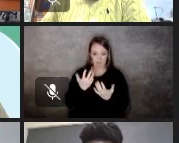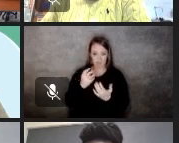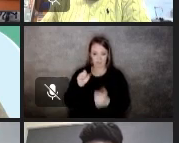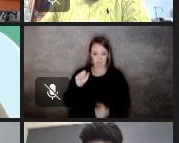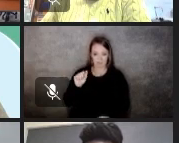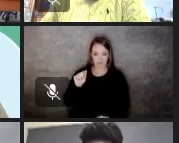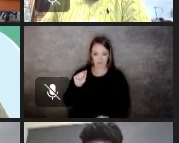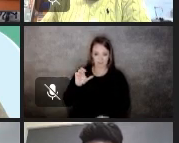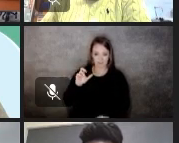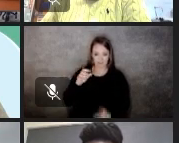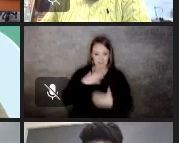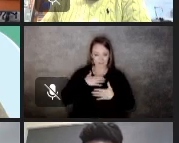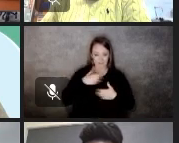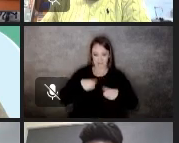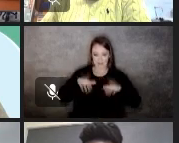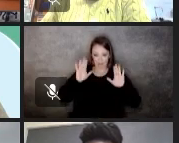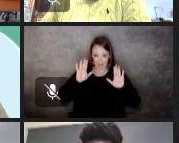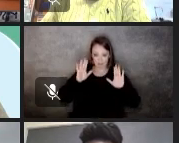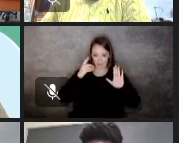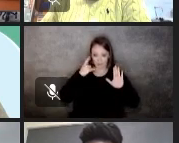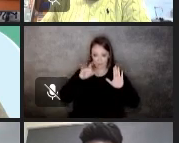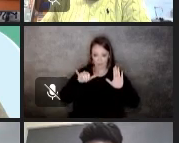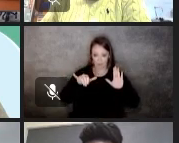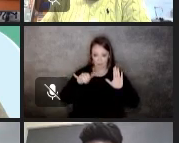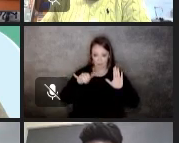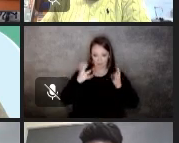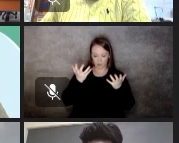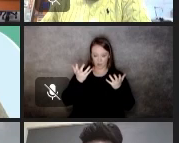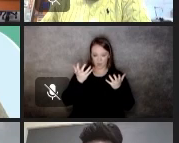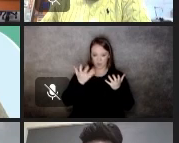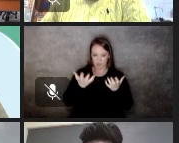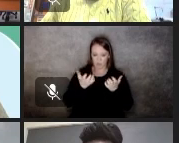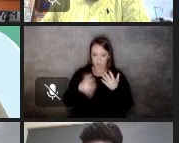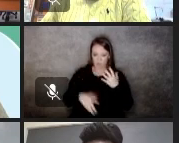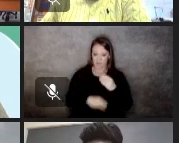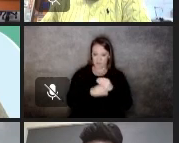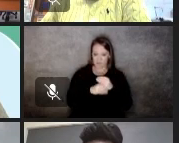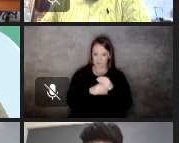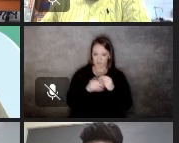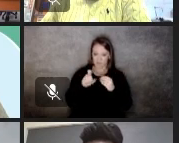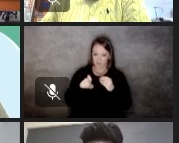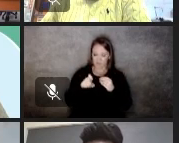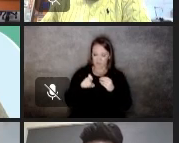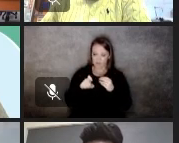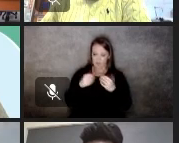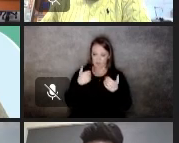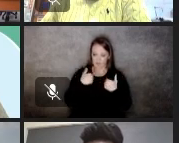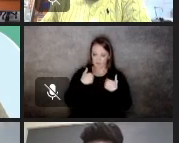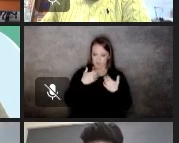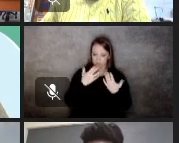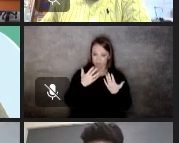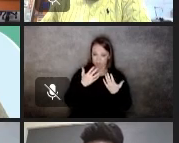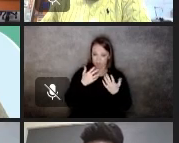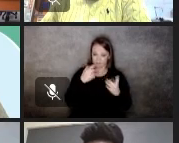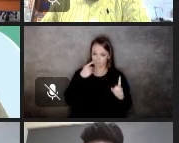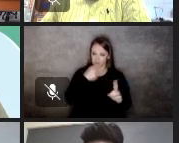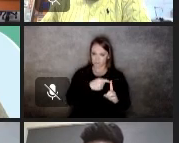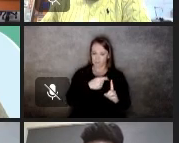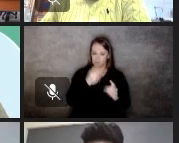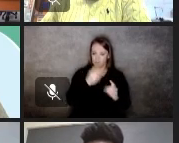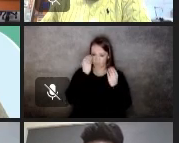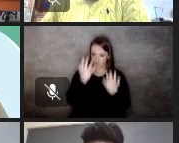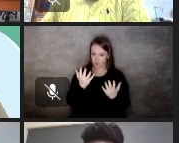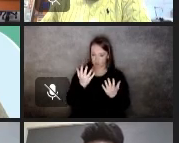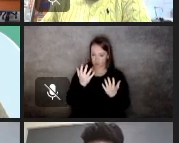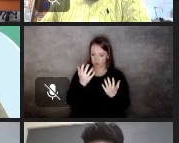also I wanted to add that there be explicit and targeted information about how teachers